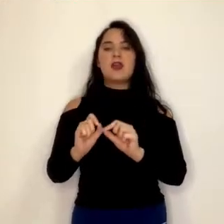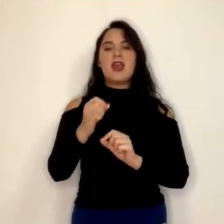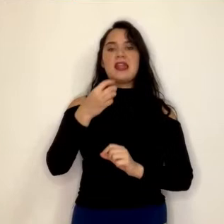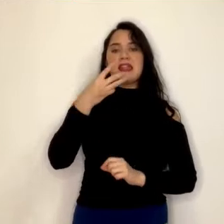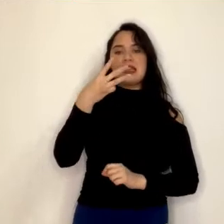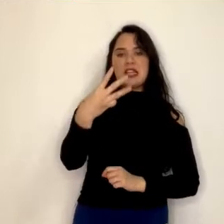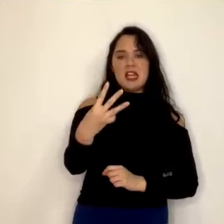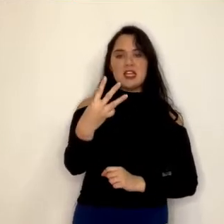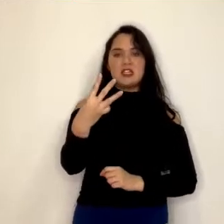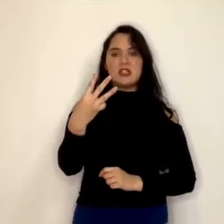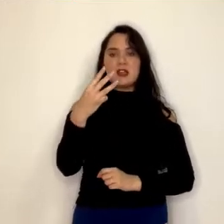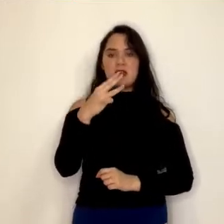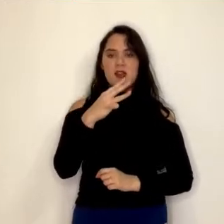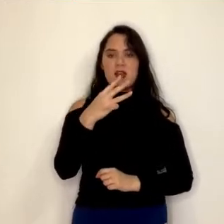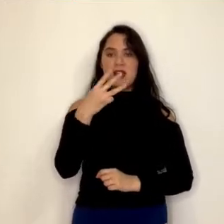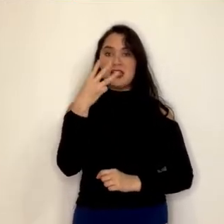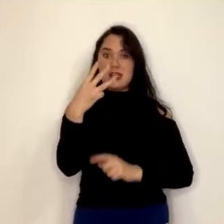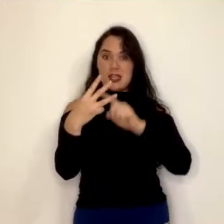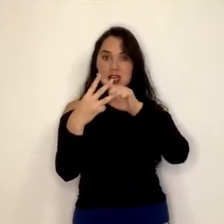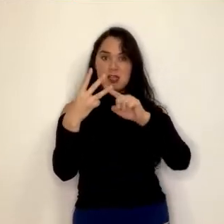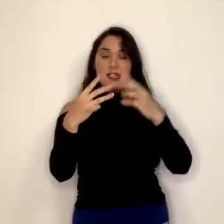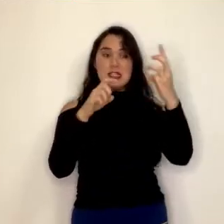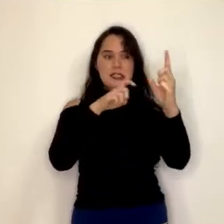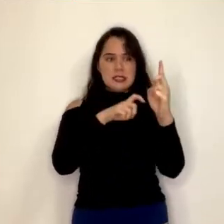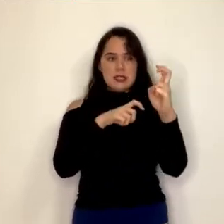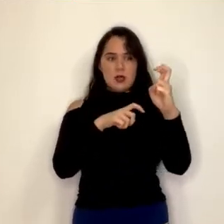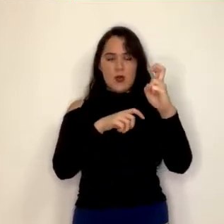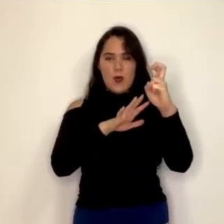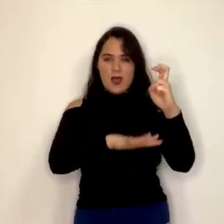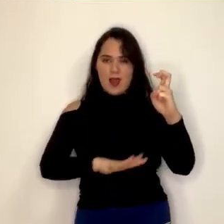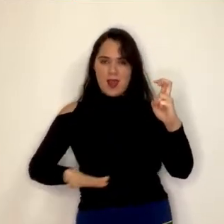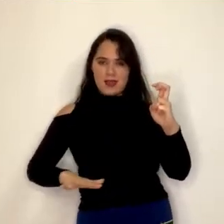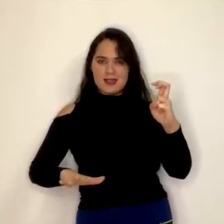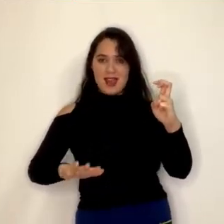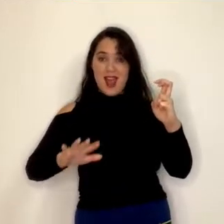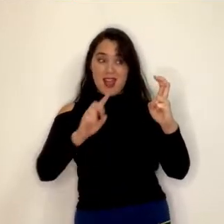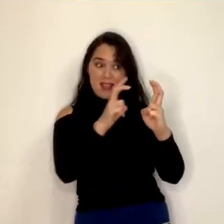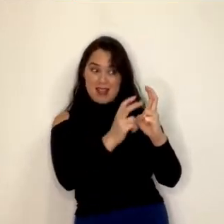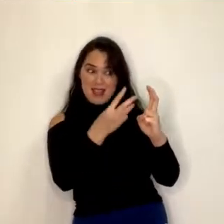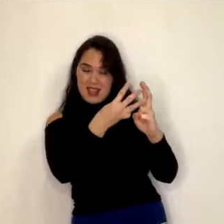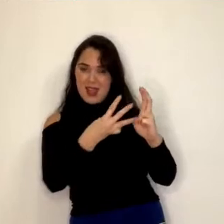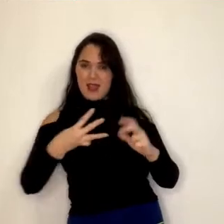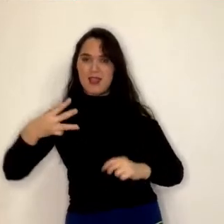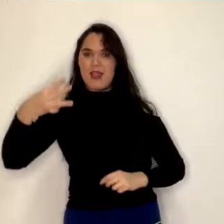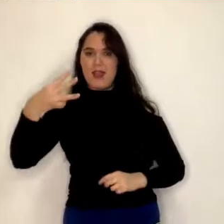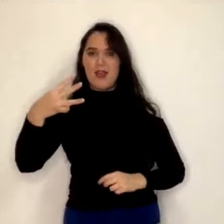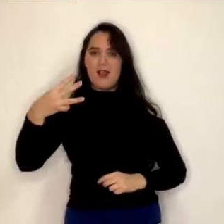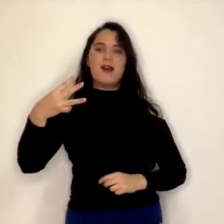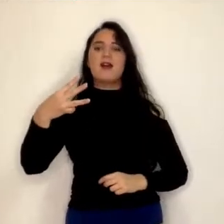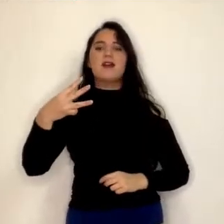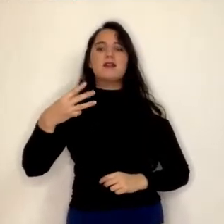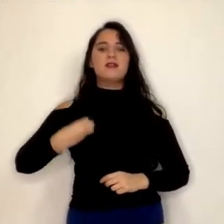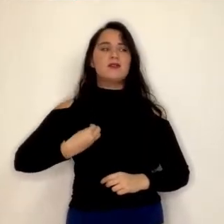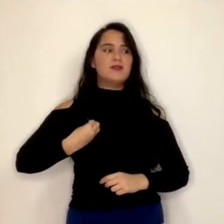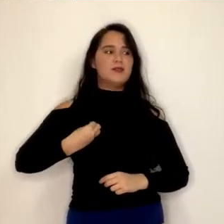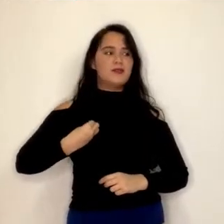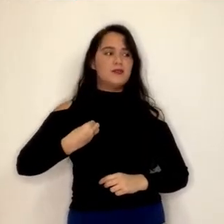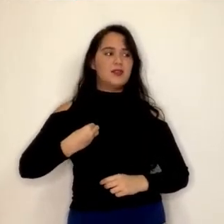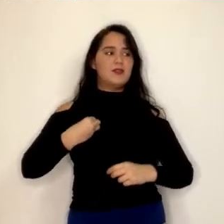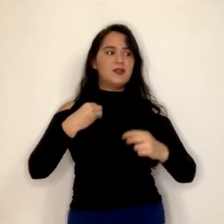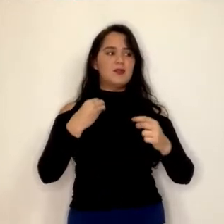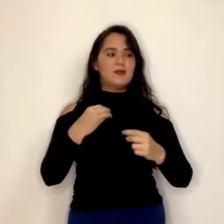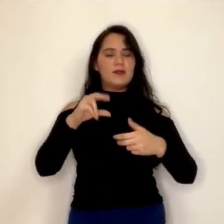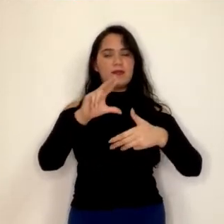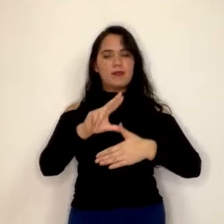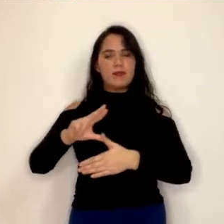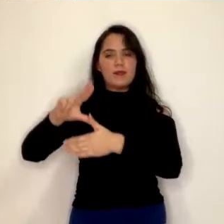3 to 5 children who have lost their school year in the world live in Latin America and the Caribbean. And I would like